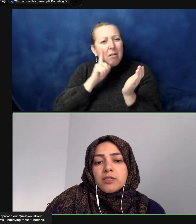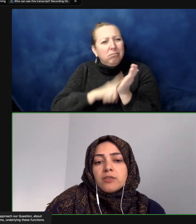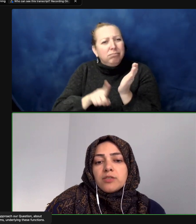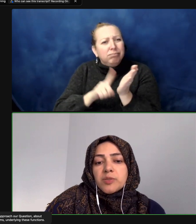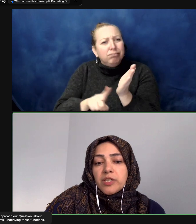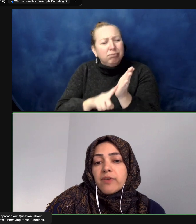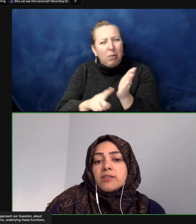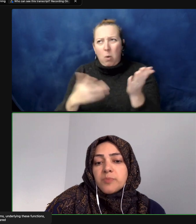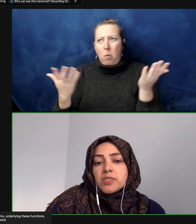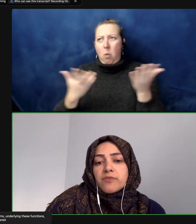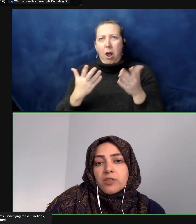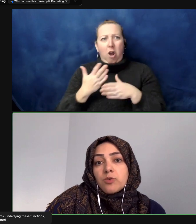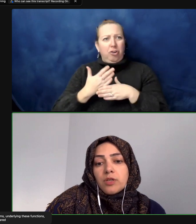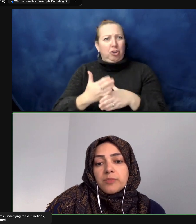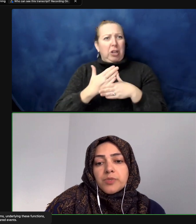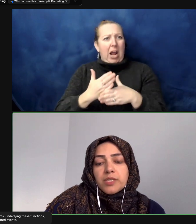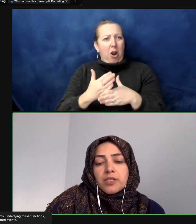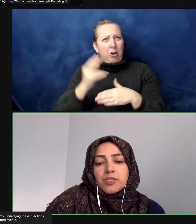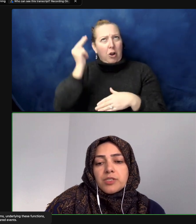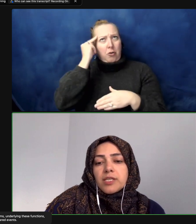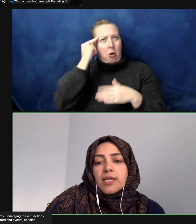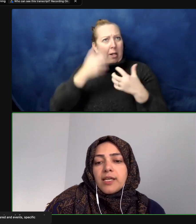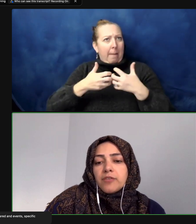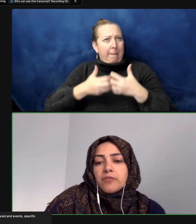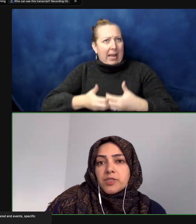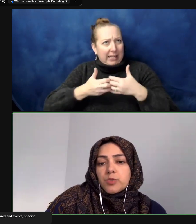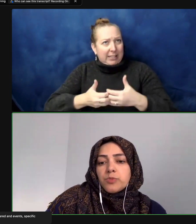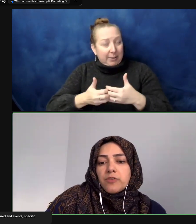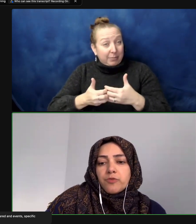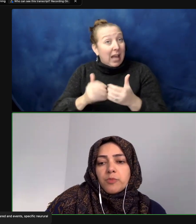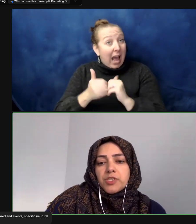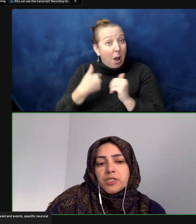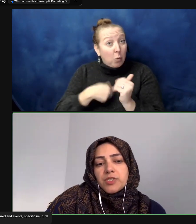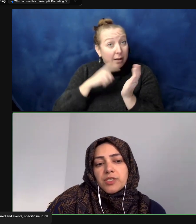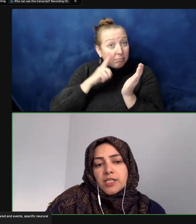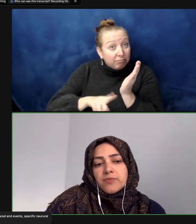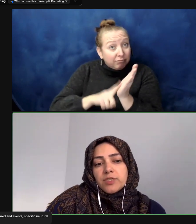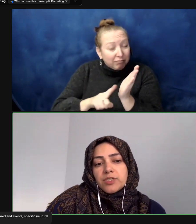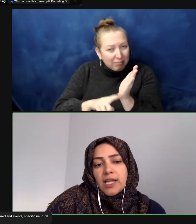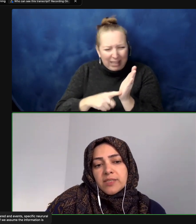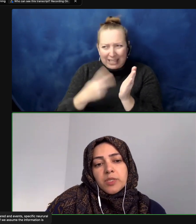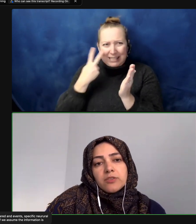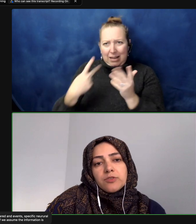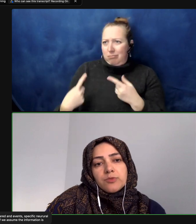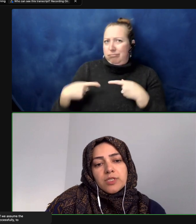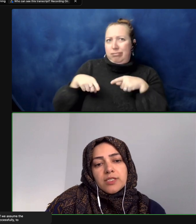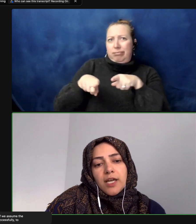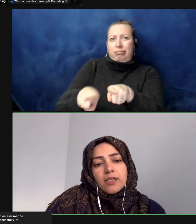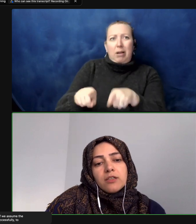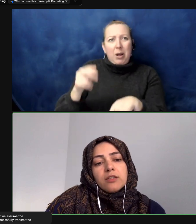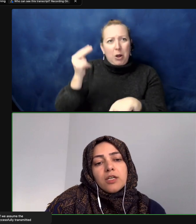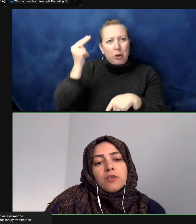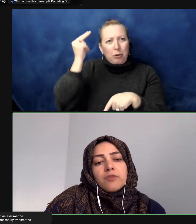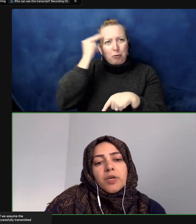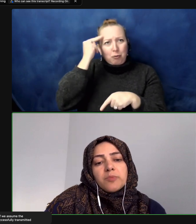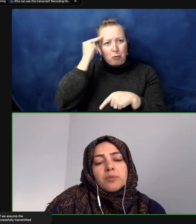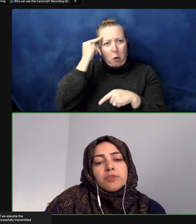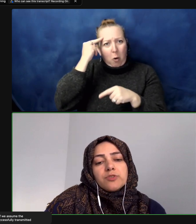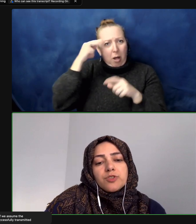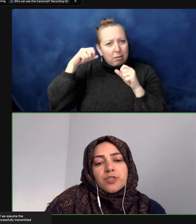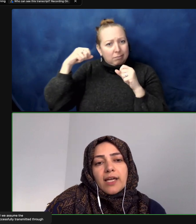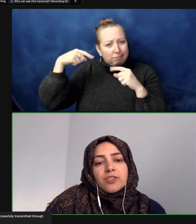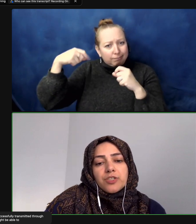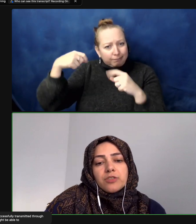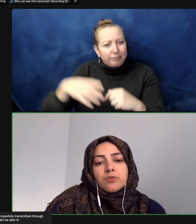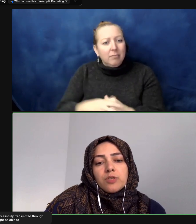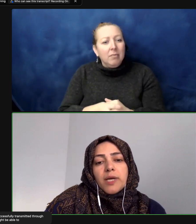shared event-specific neural representations. If we assume the information is successfully transmitted through this cycle, we might be able